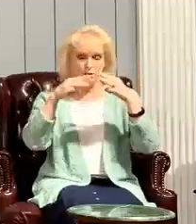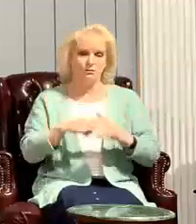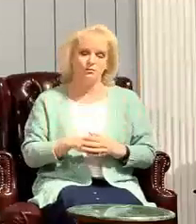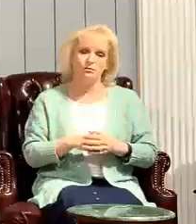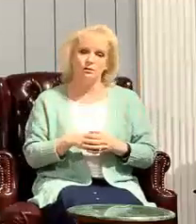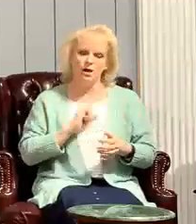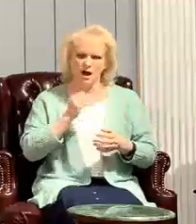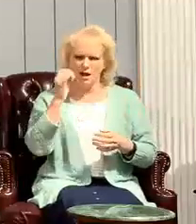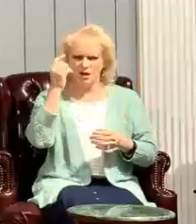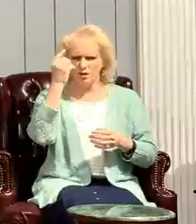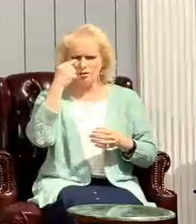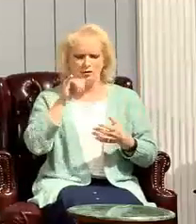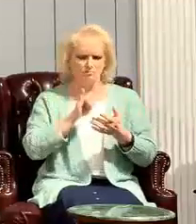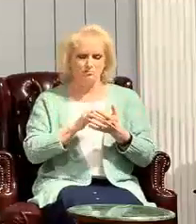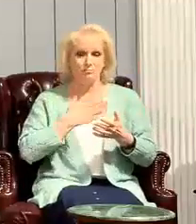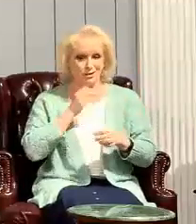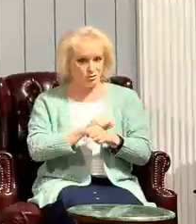I did. I thought that was my job.